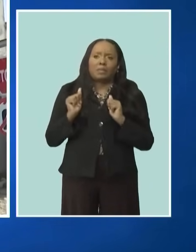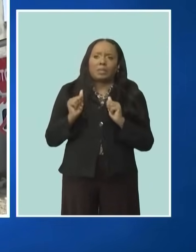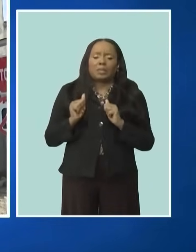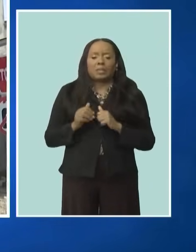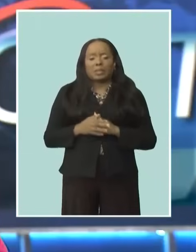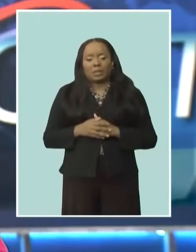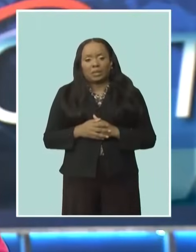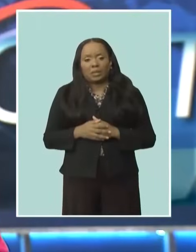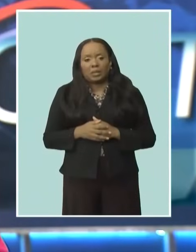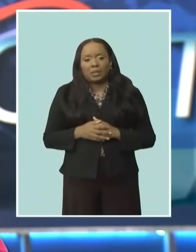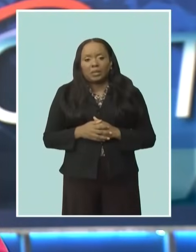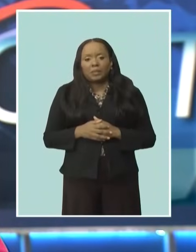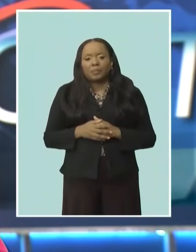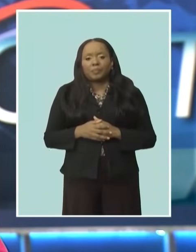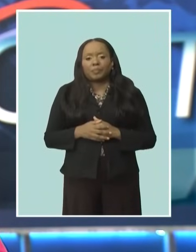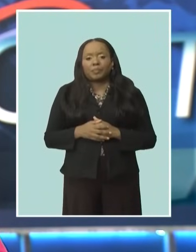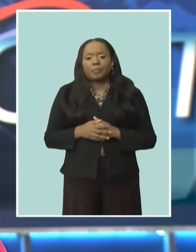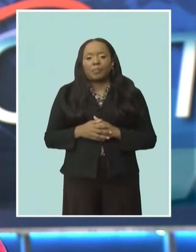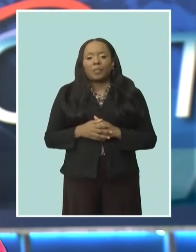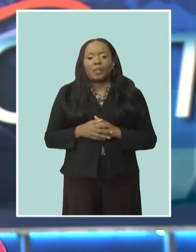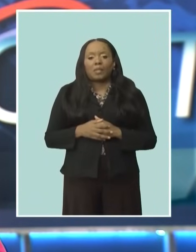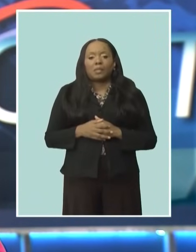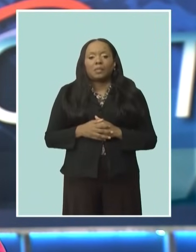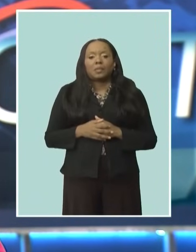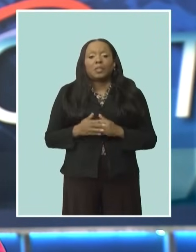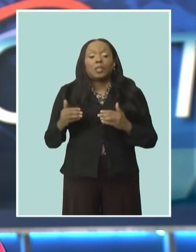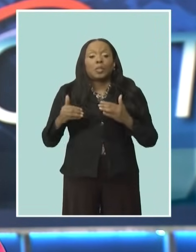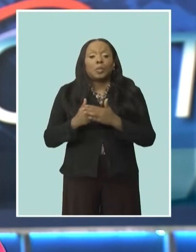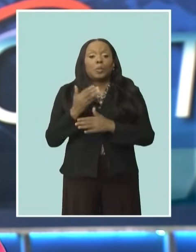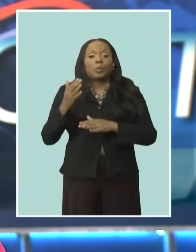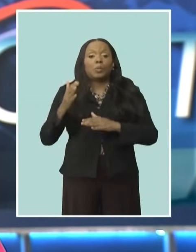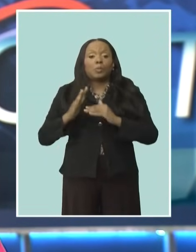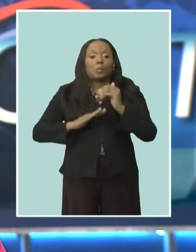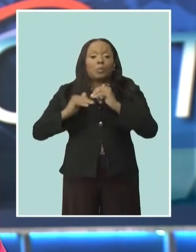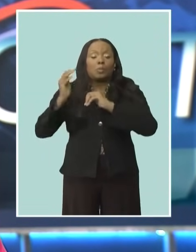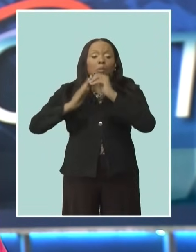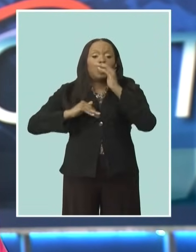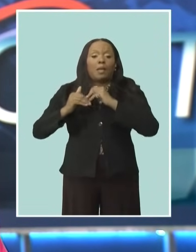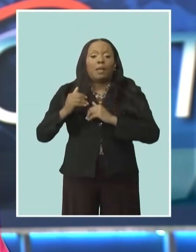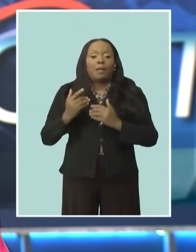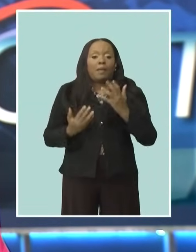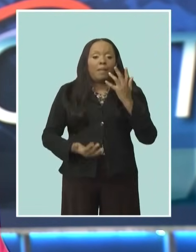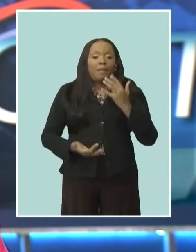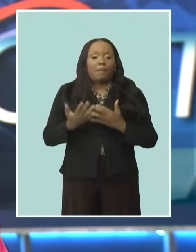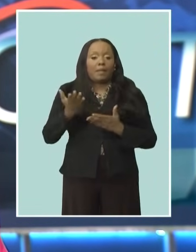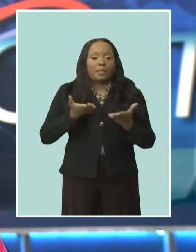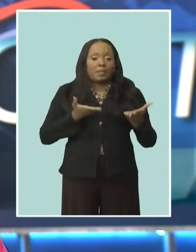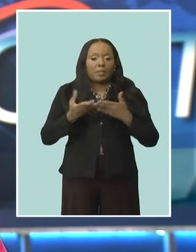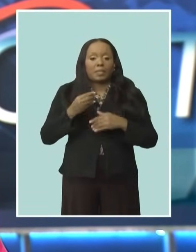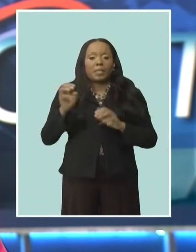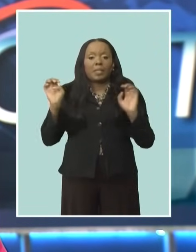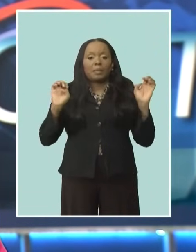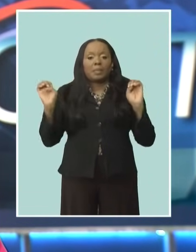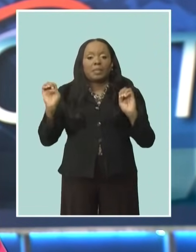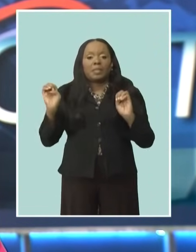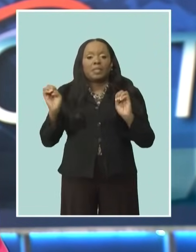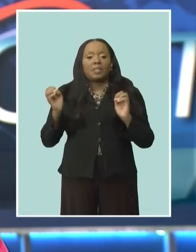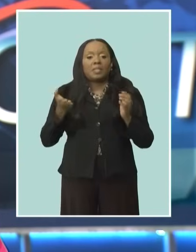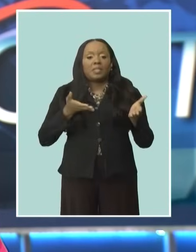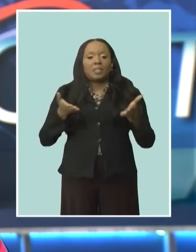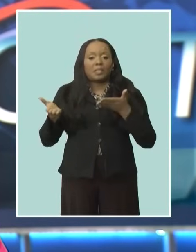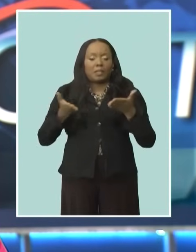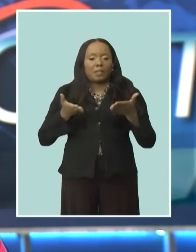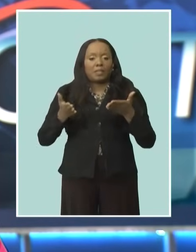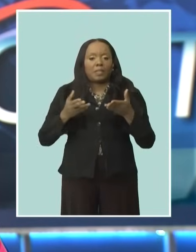time. Meanwhile, we're hearing that the newly constructed Barbados Fire Service and Emergency Services Complex